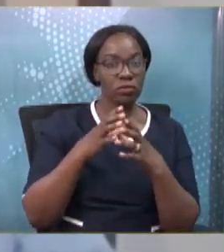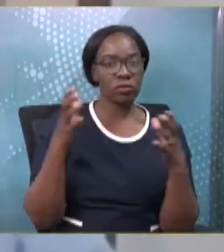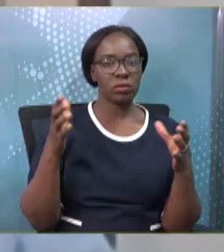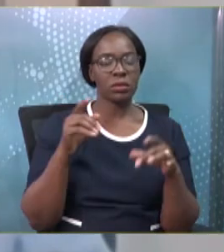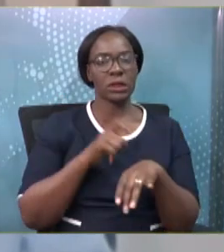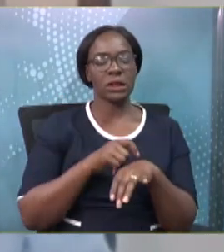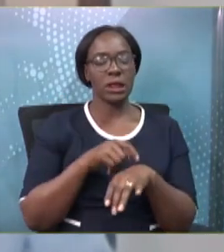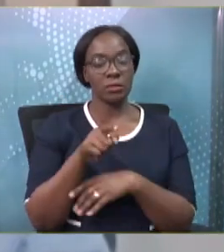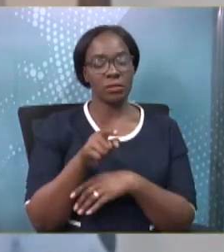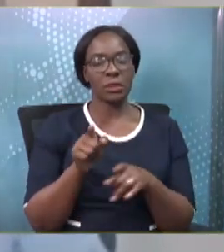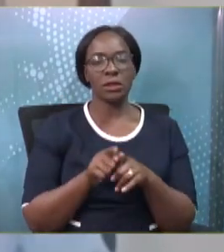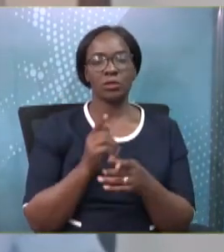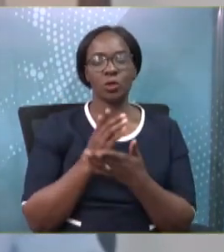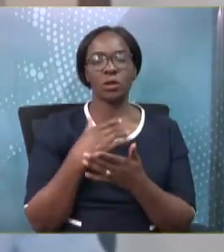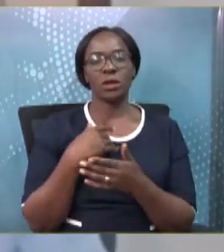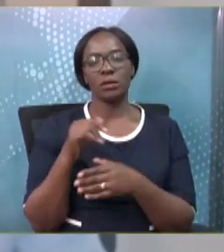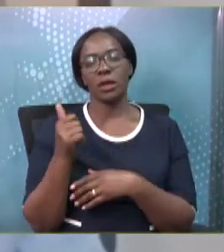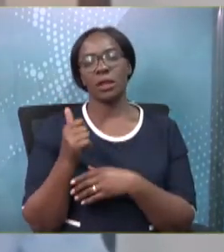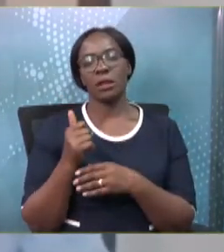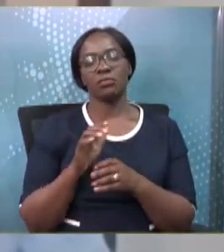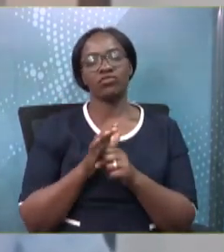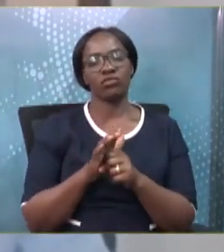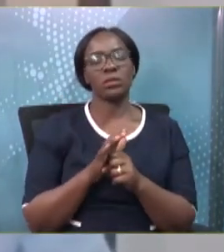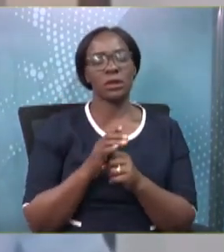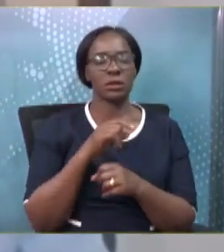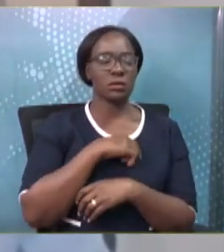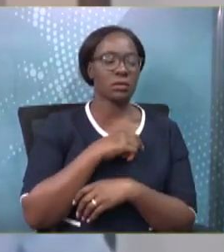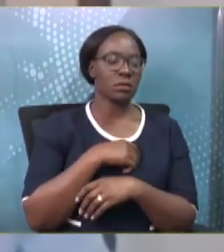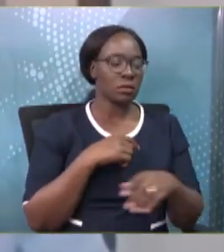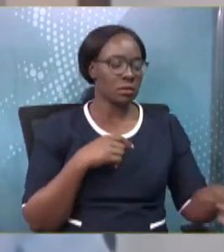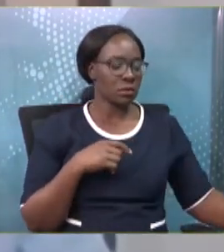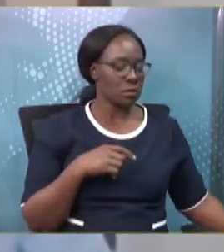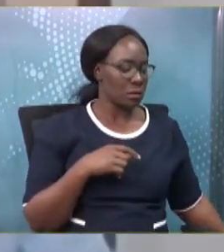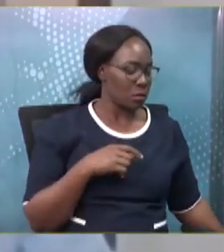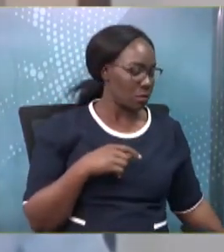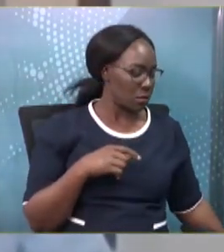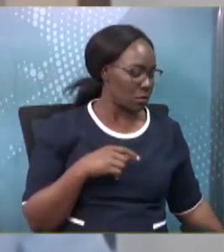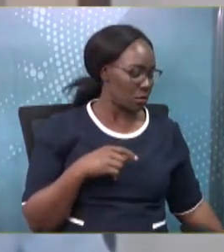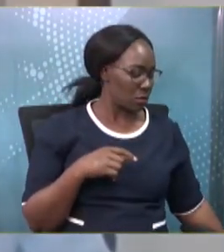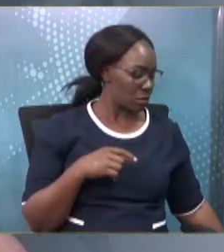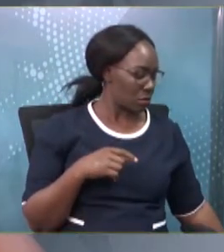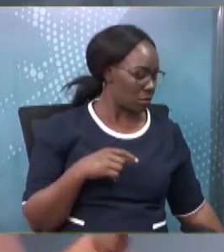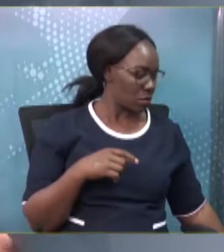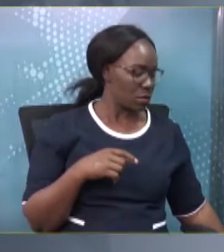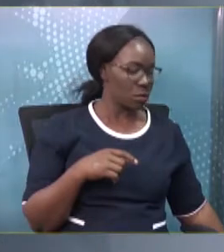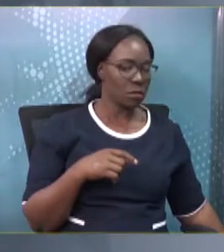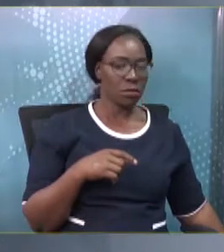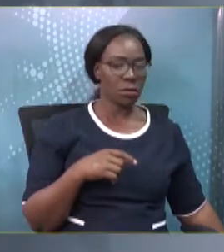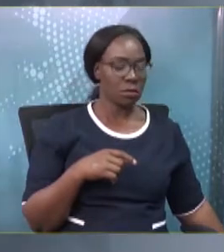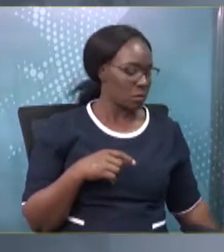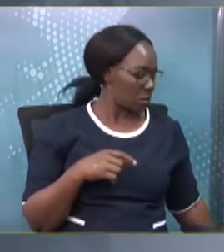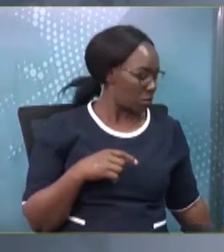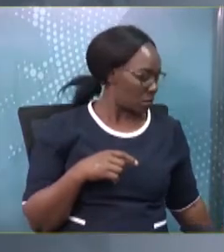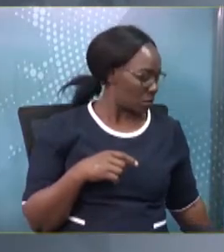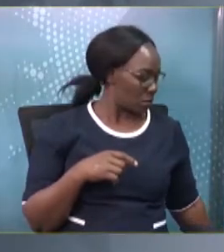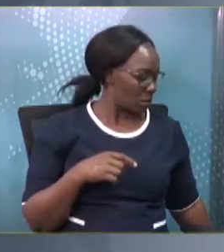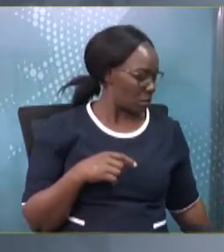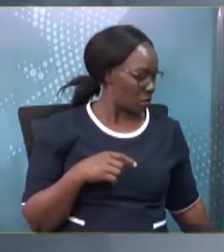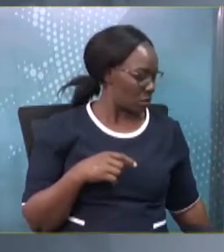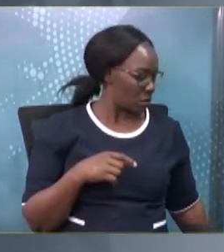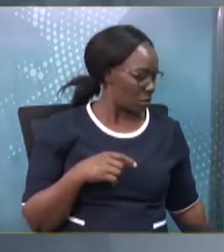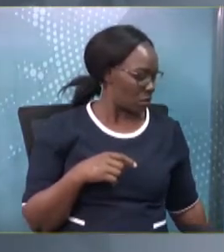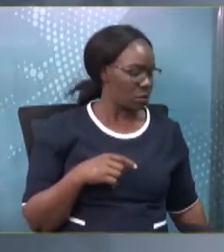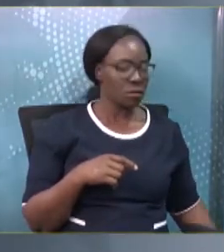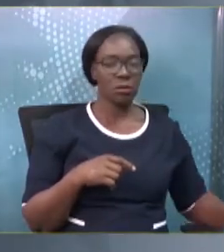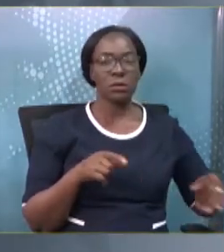period, despite the depressed earnings that are being experienced. Mm-hmm. Now, speaking of diversification of their asset classes, we are